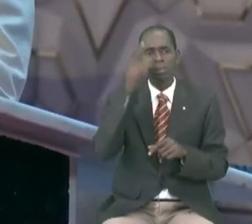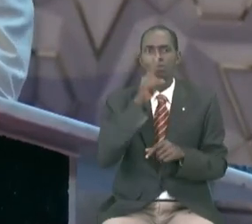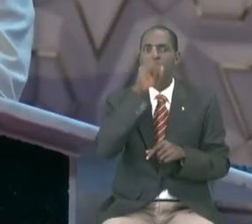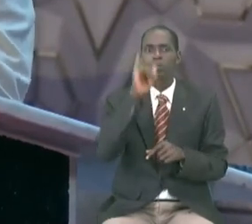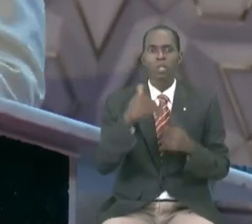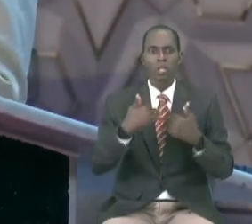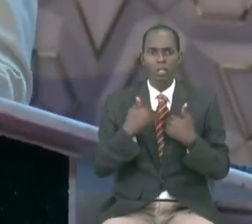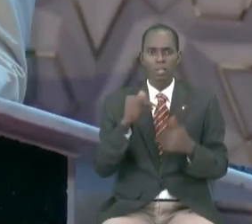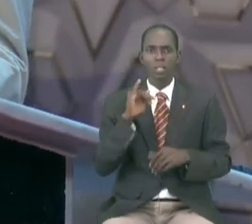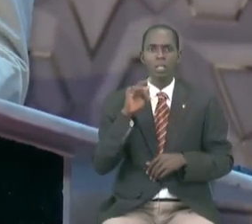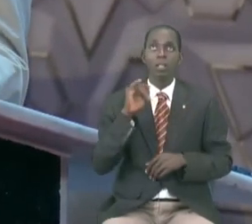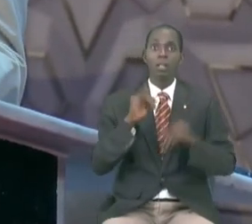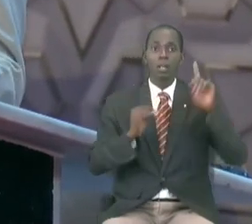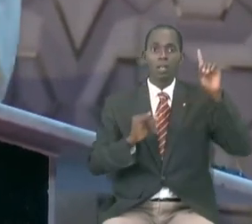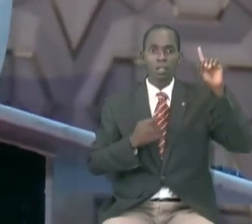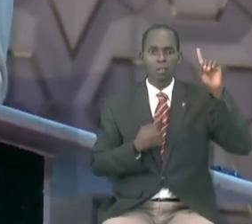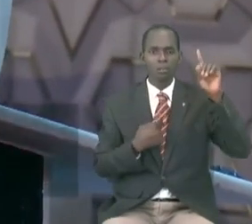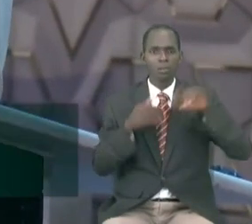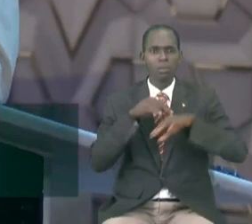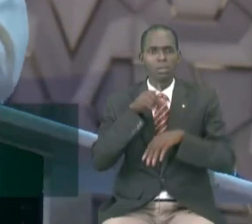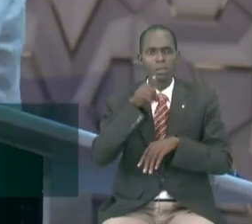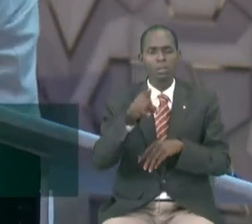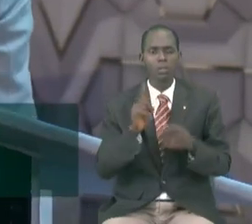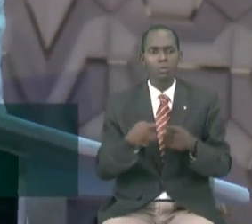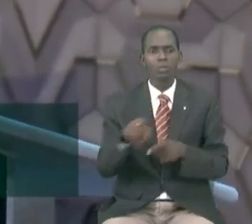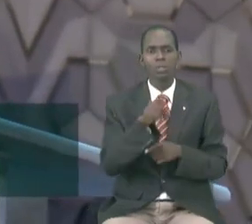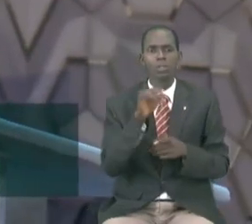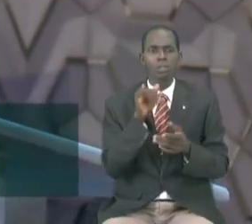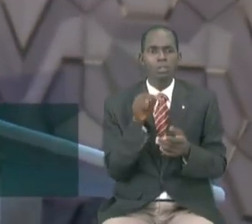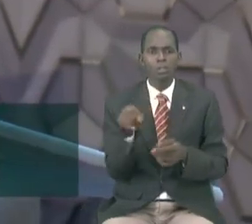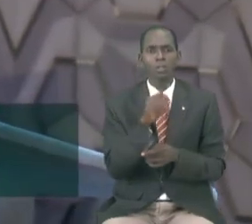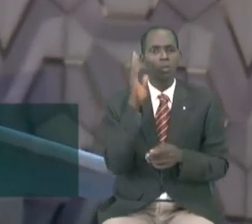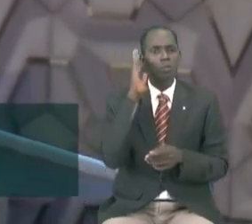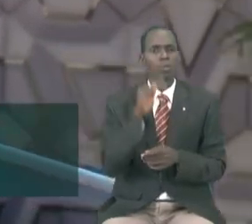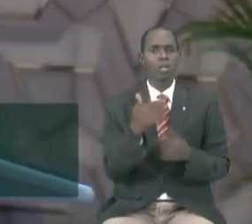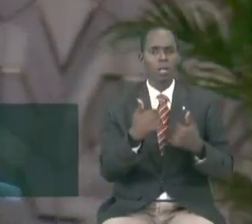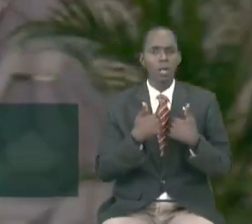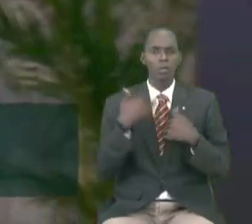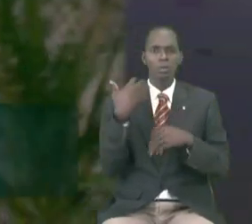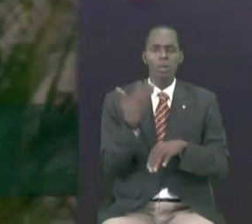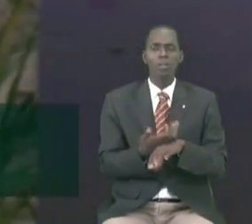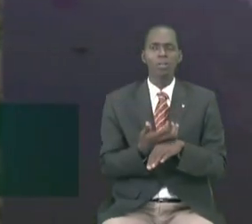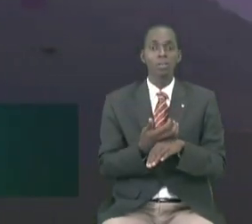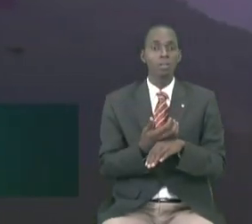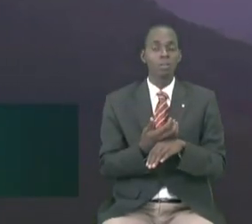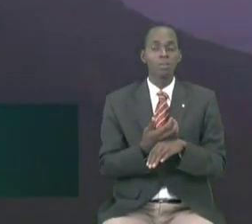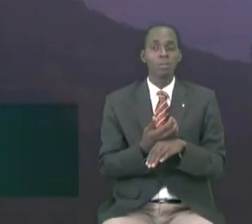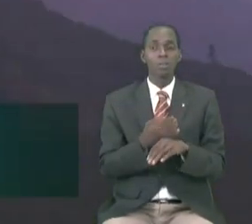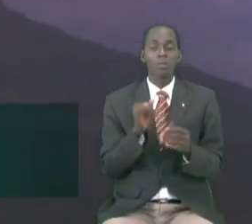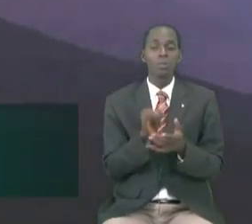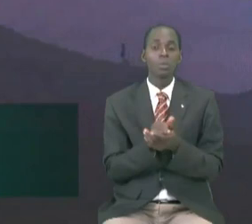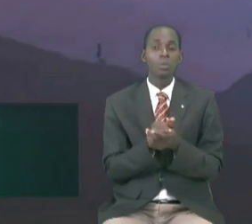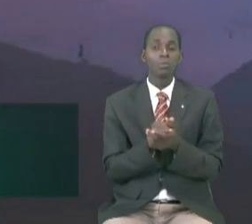lifestyle, of hard we cannot understand of their lifestyle, if I sent you to